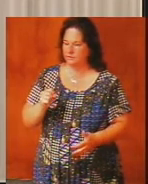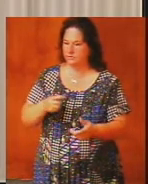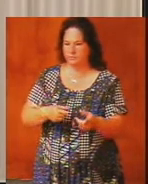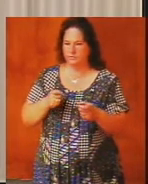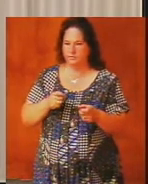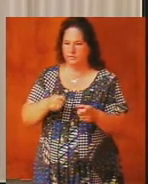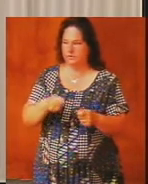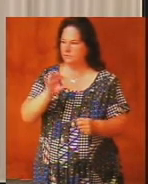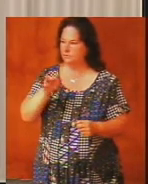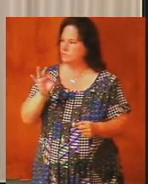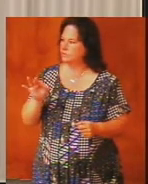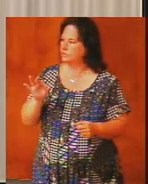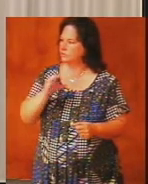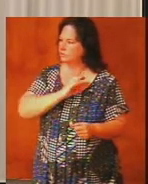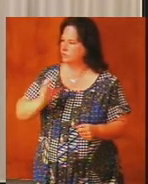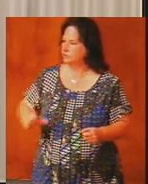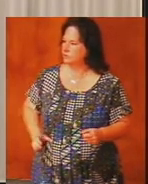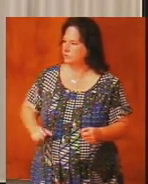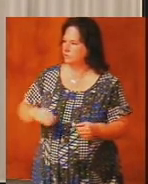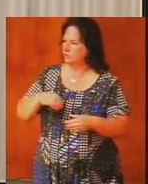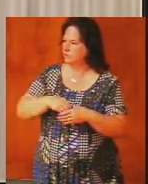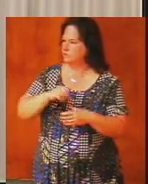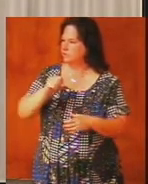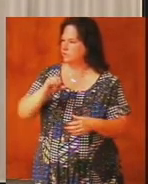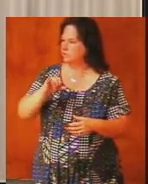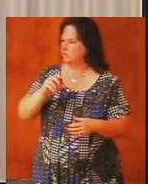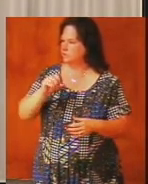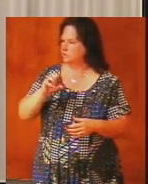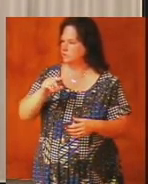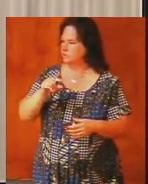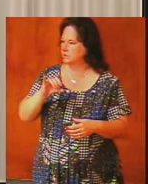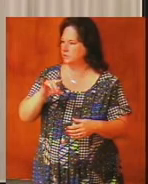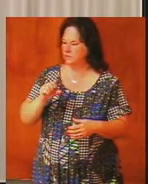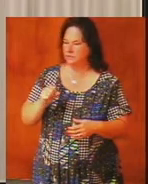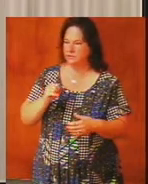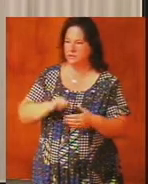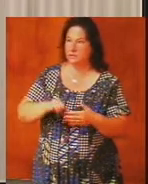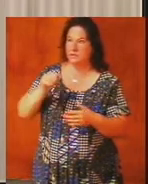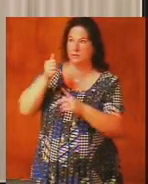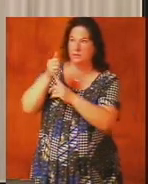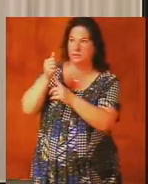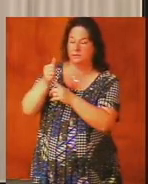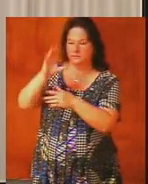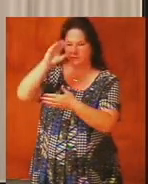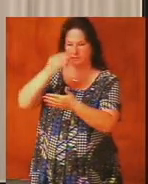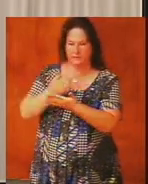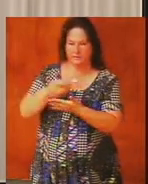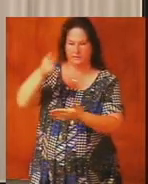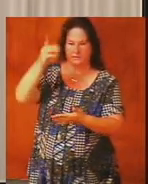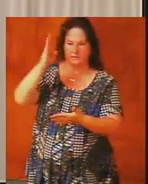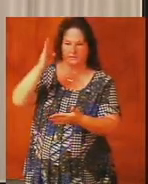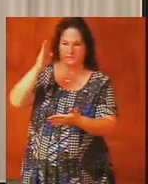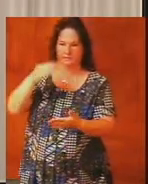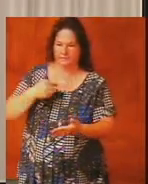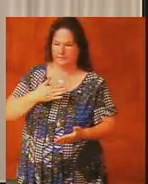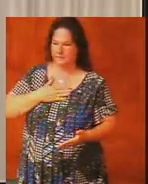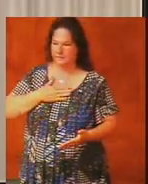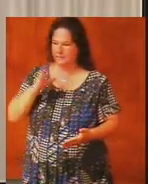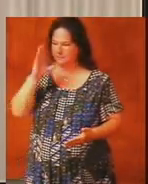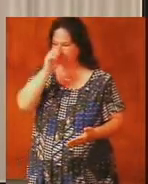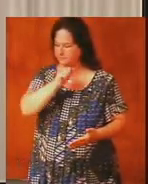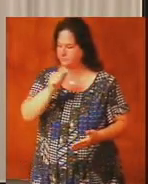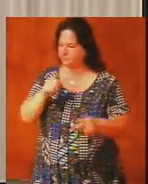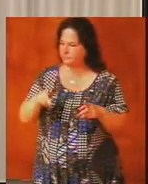Christ in the synagogues that he is the Son of God." Now my guess is that the one who asked